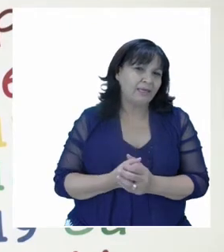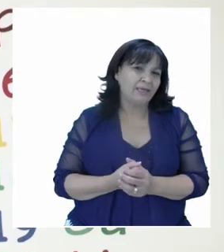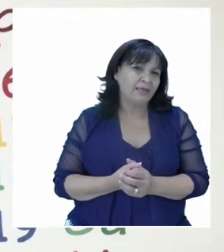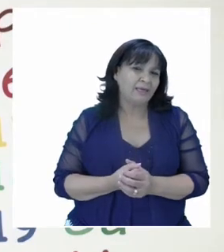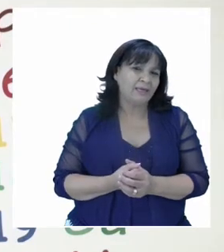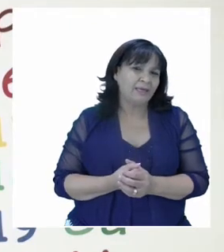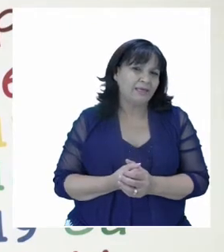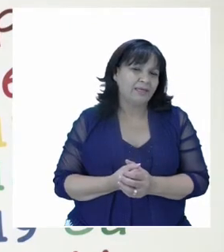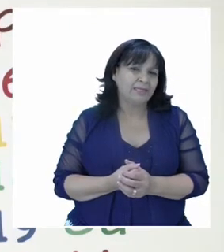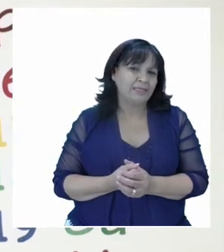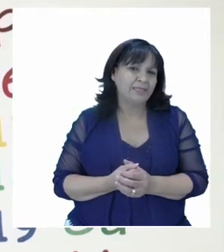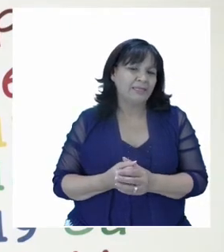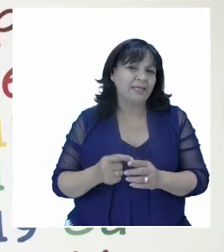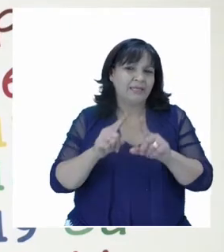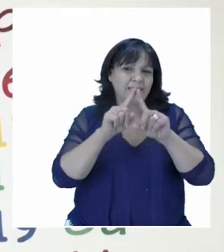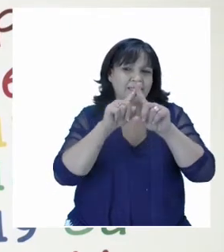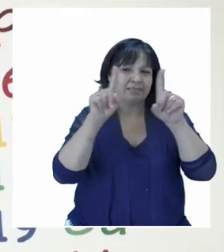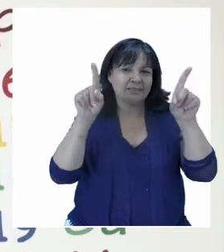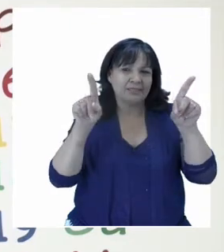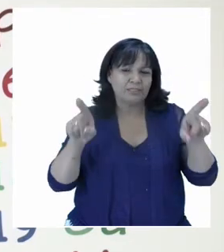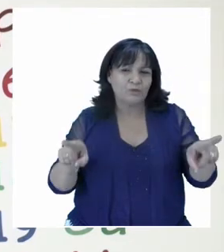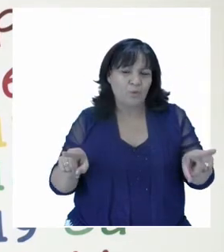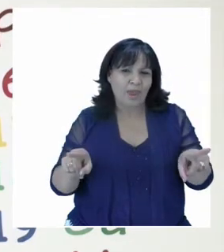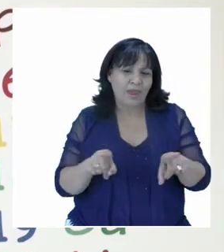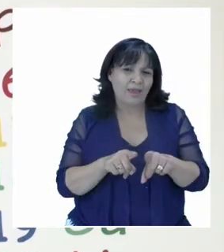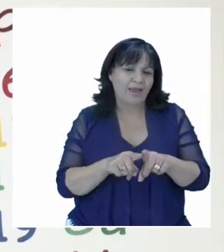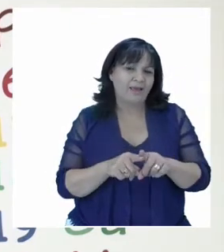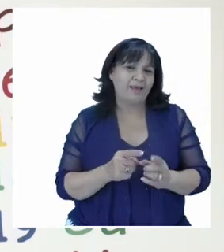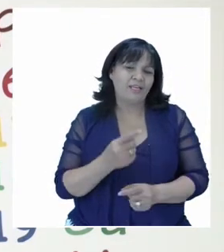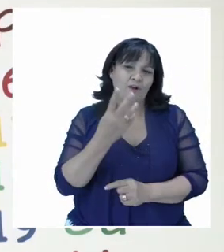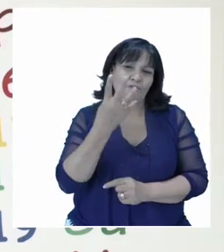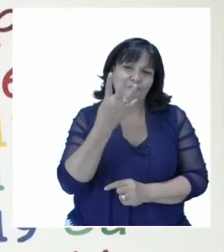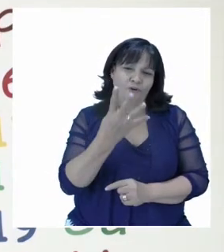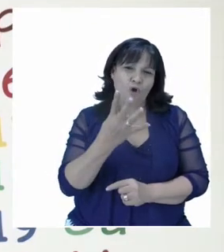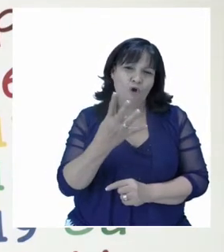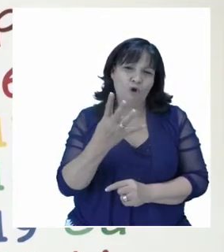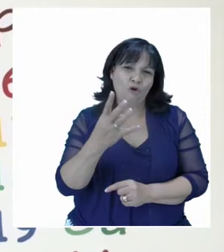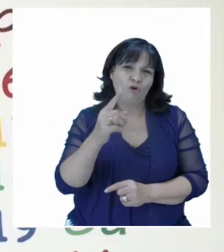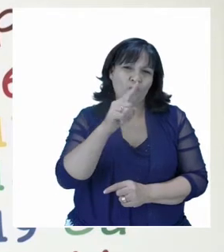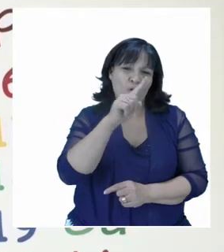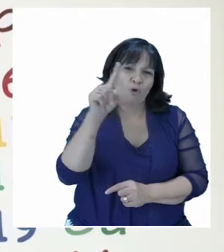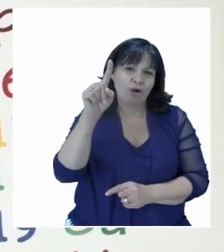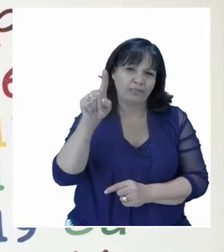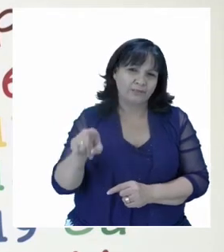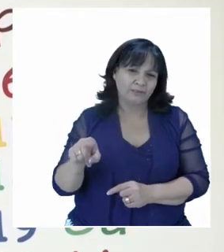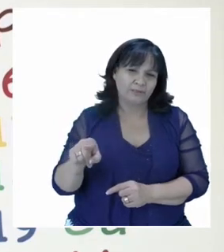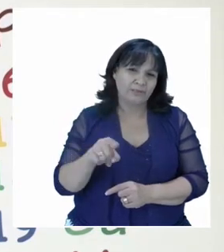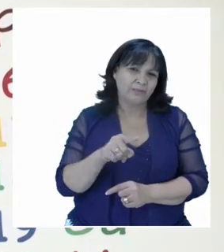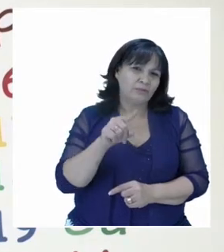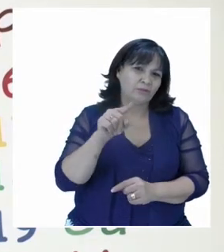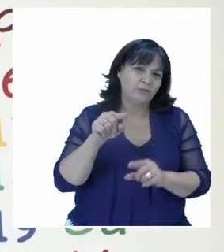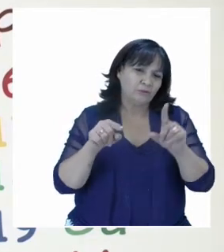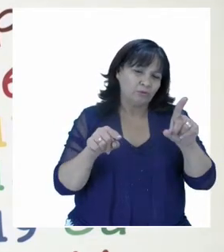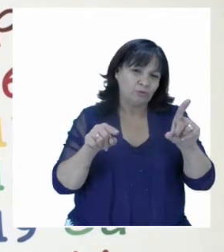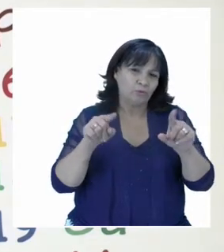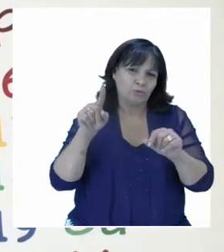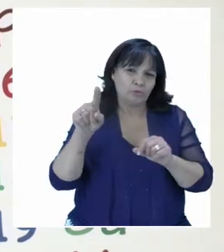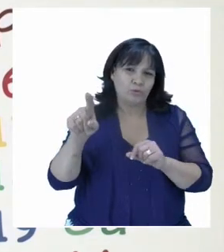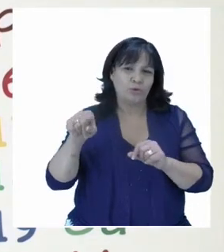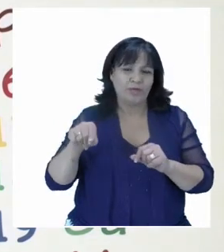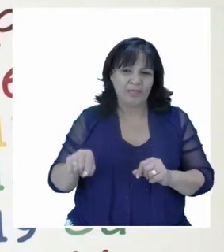is also square and it also has 4 corners. 1,